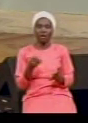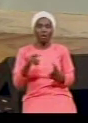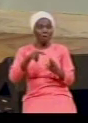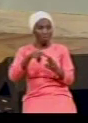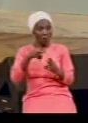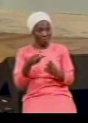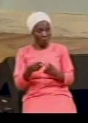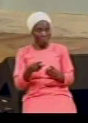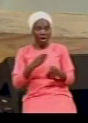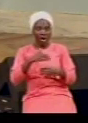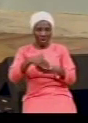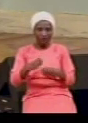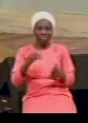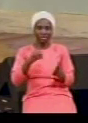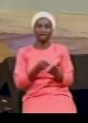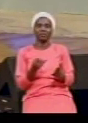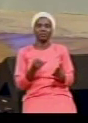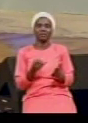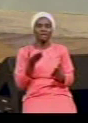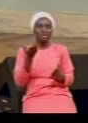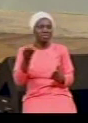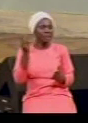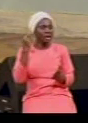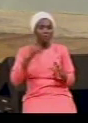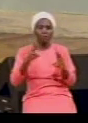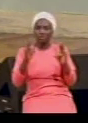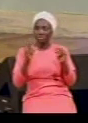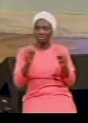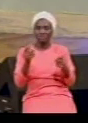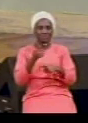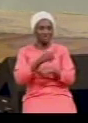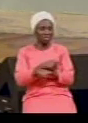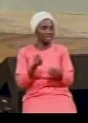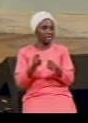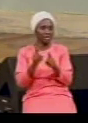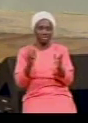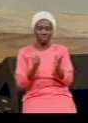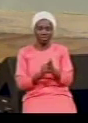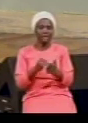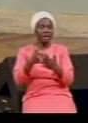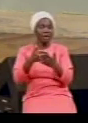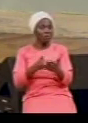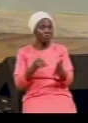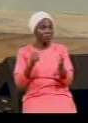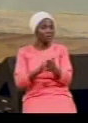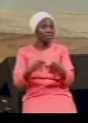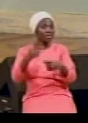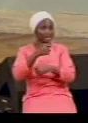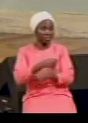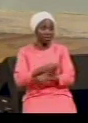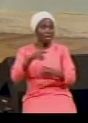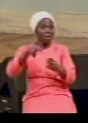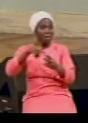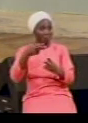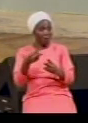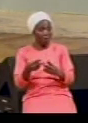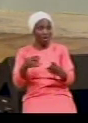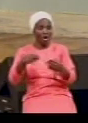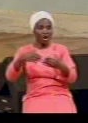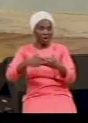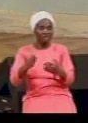after it. There was no day like that before that day or after that